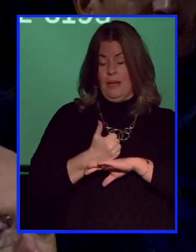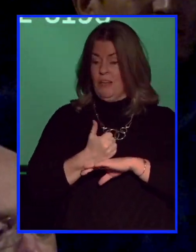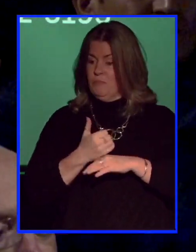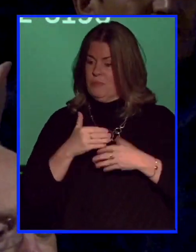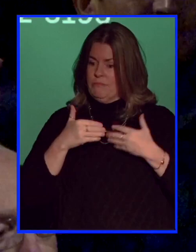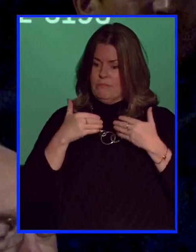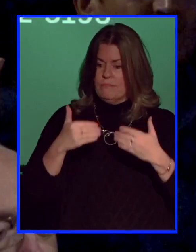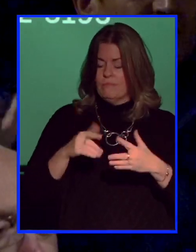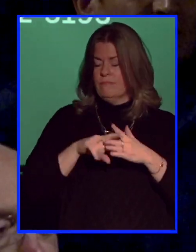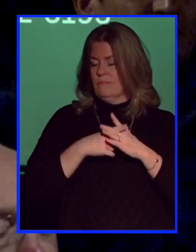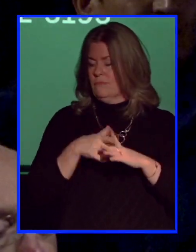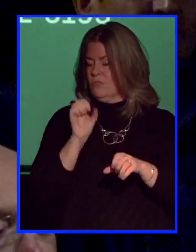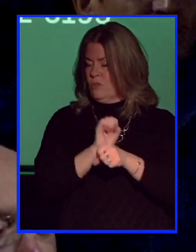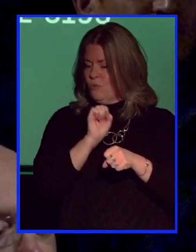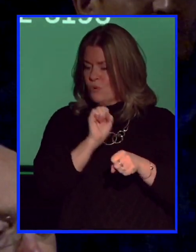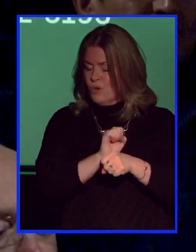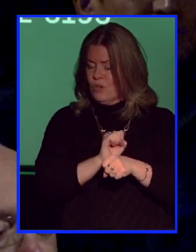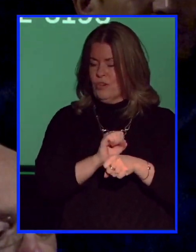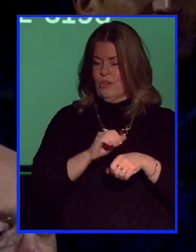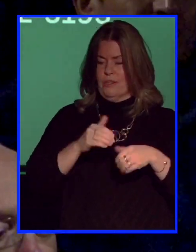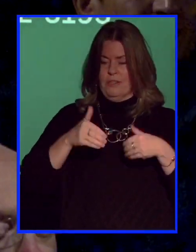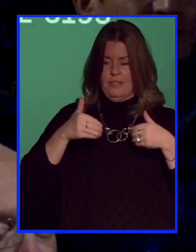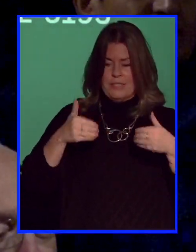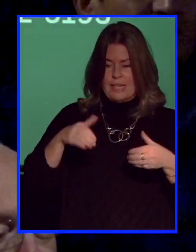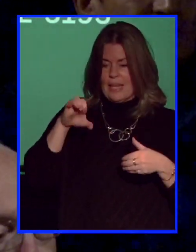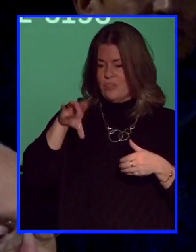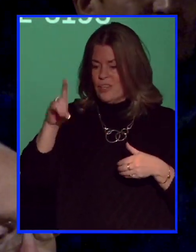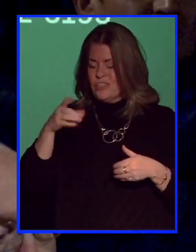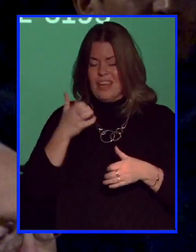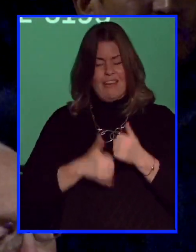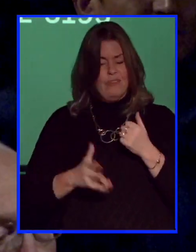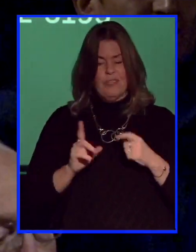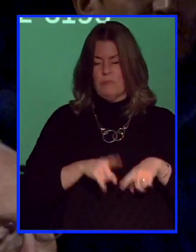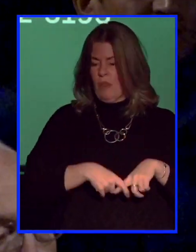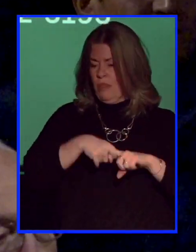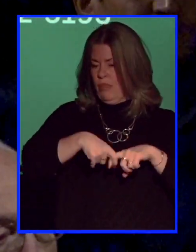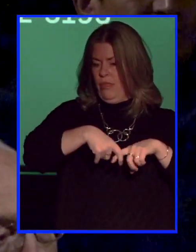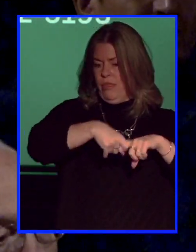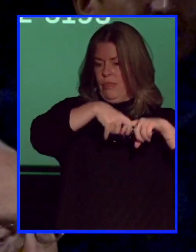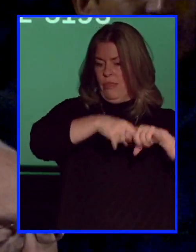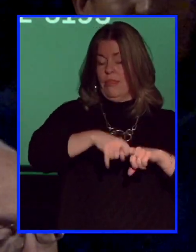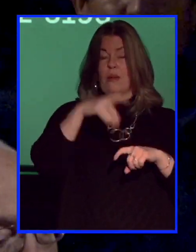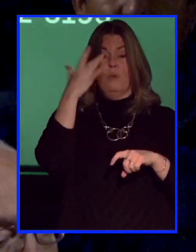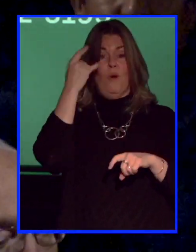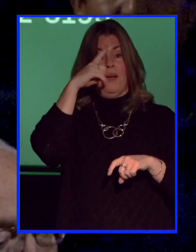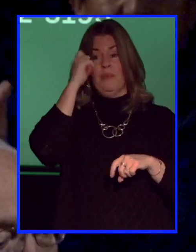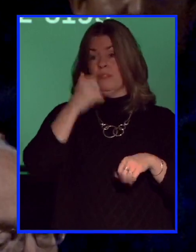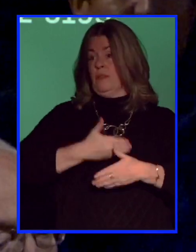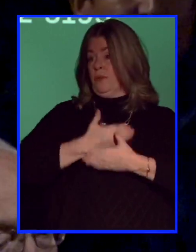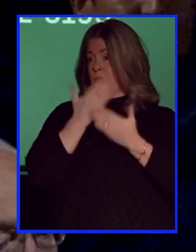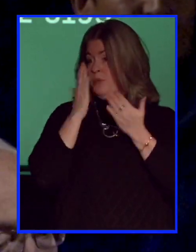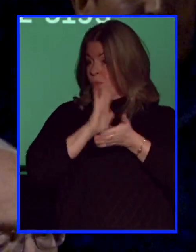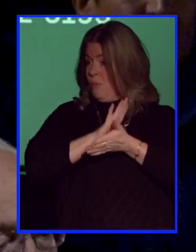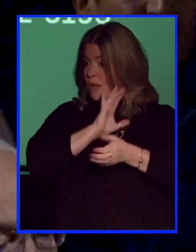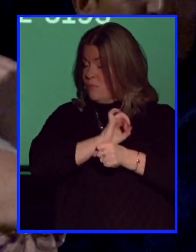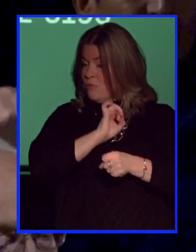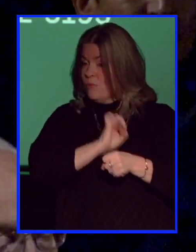lives going and their education going is being hampered by not having the paperwork. They're here, right. They're ready, they're willing, they're